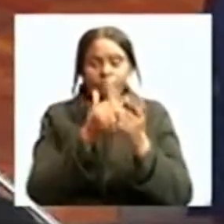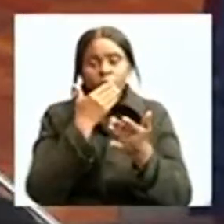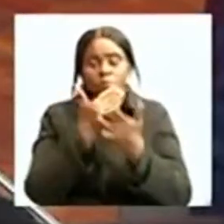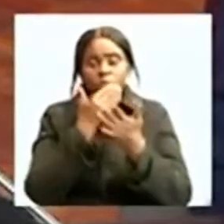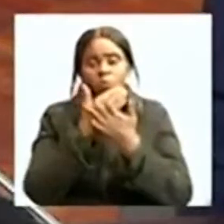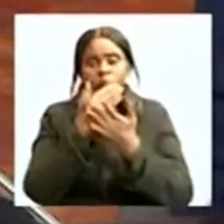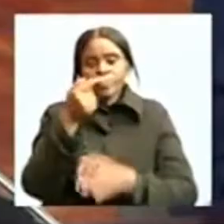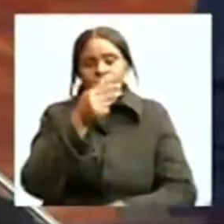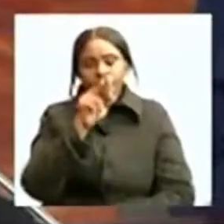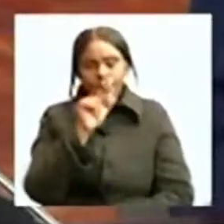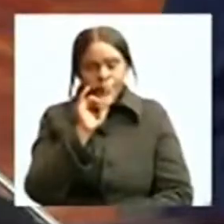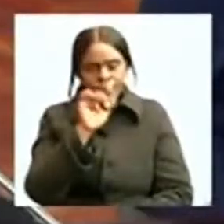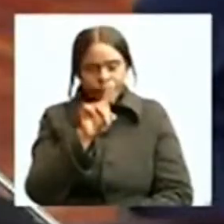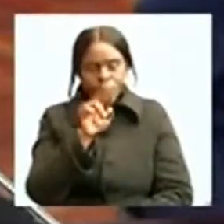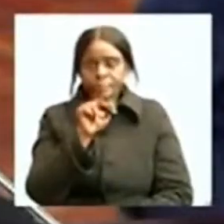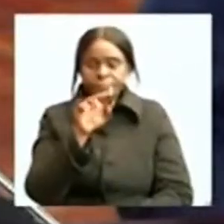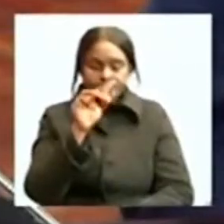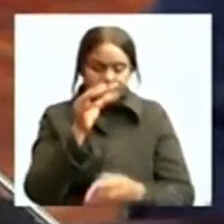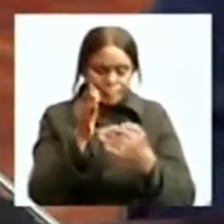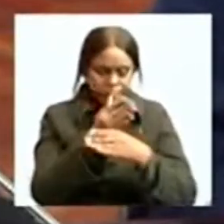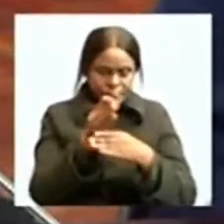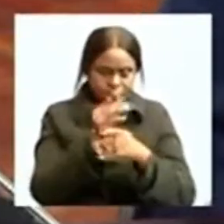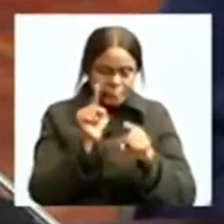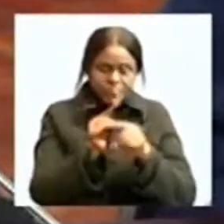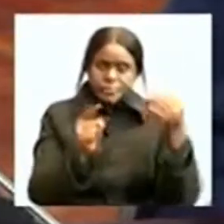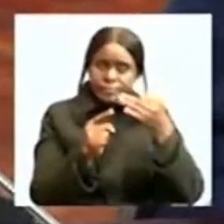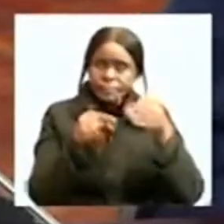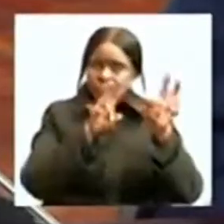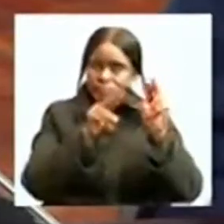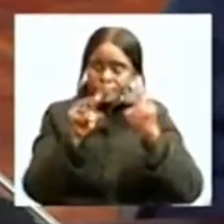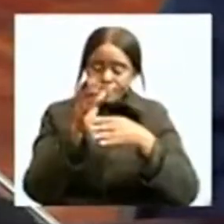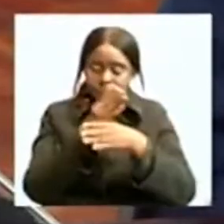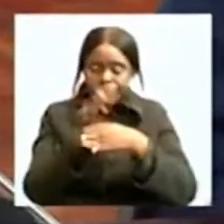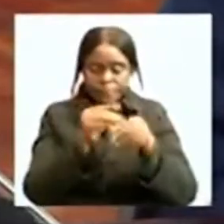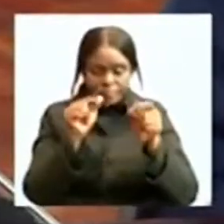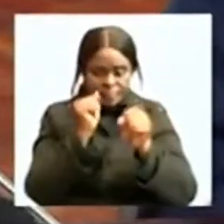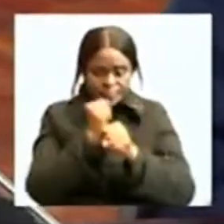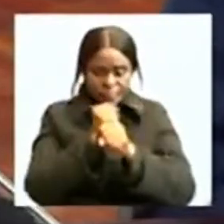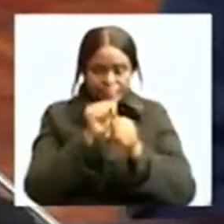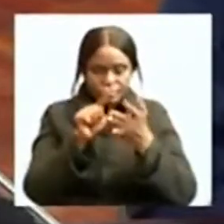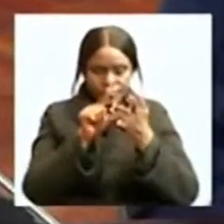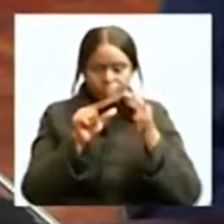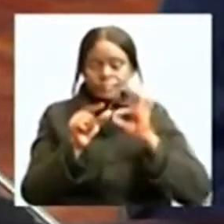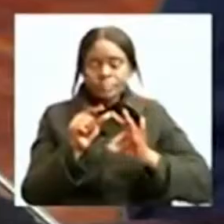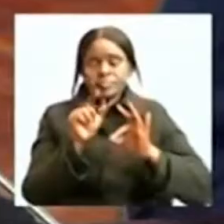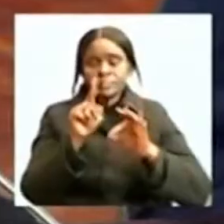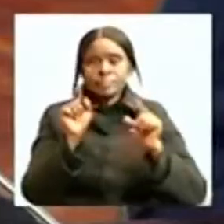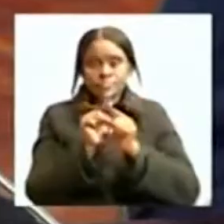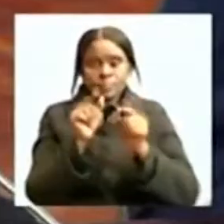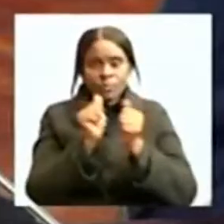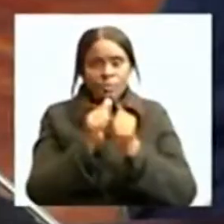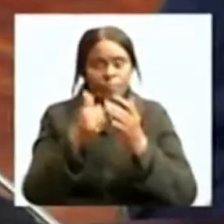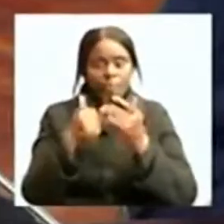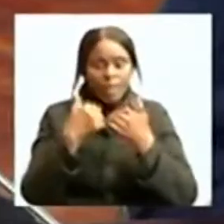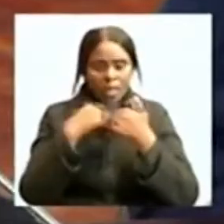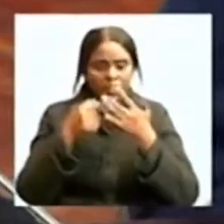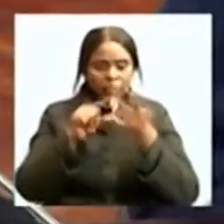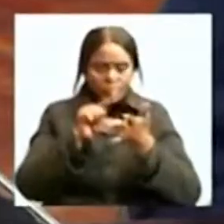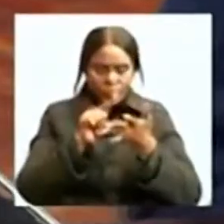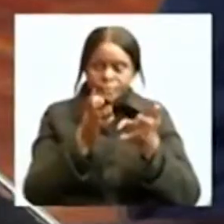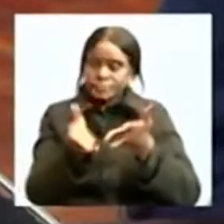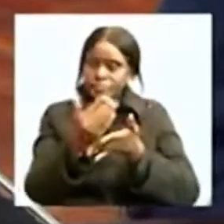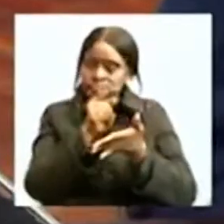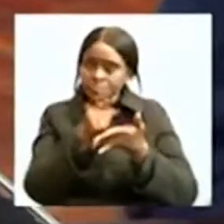business cash flow focus. F. Monitoring business performance of loan beneficiaries, undertaking loan